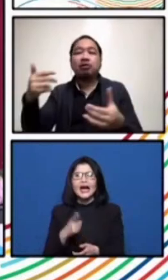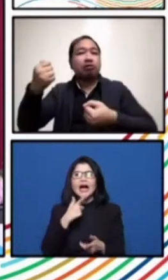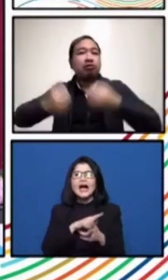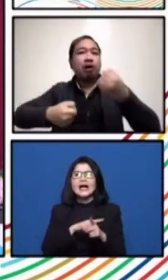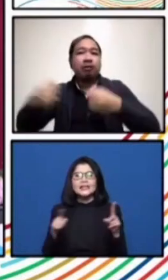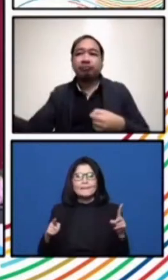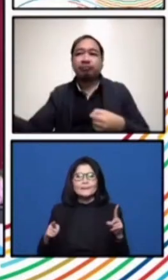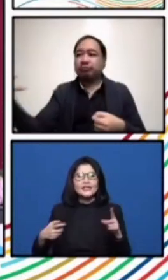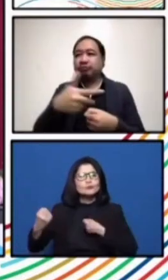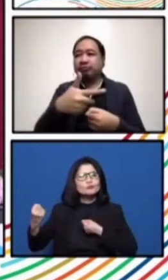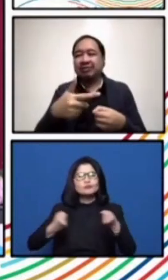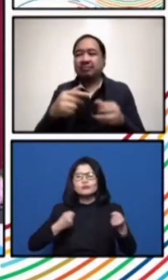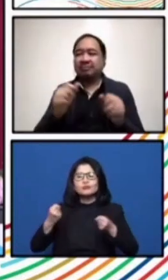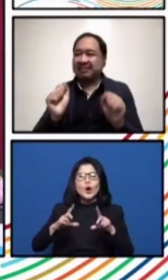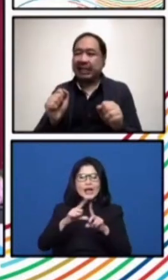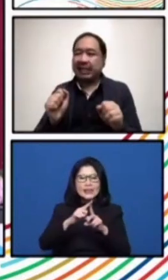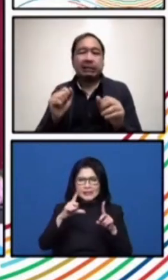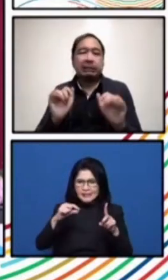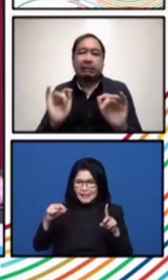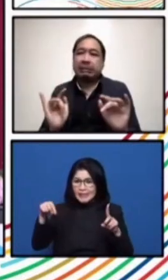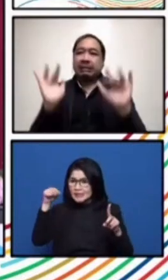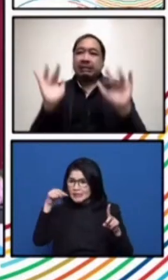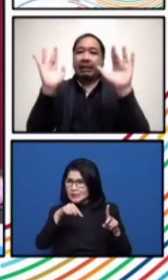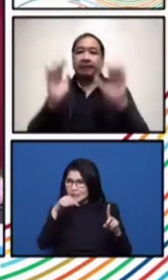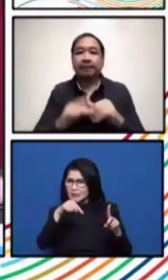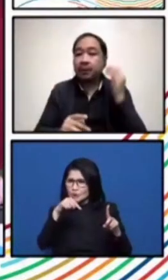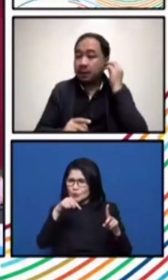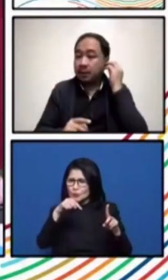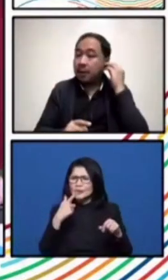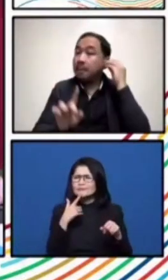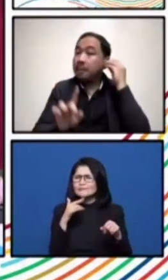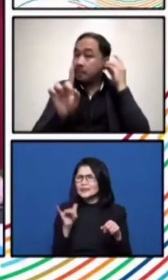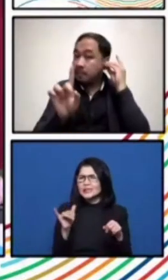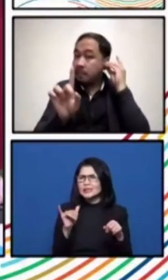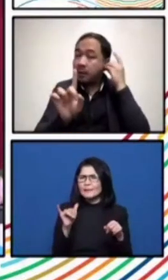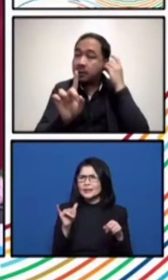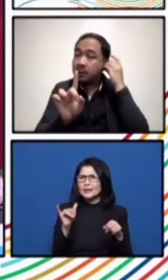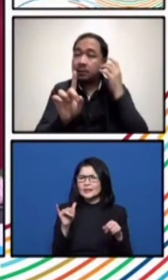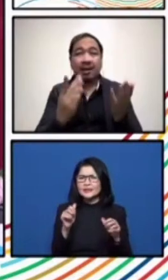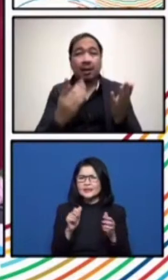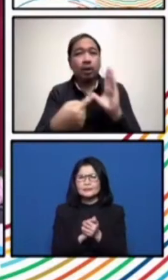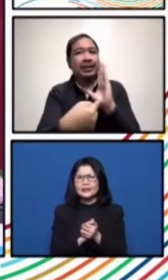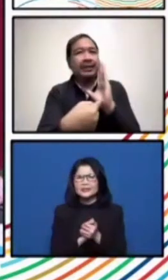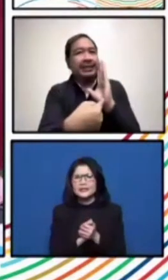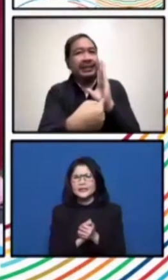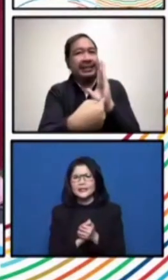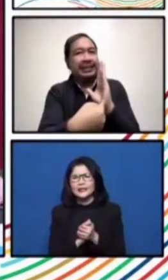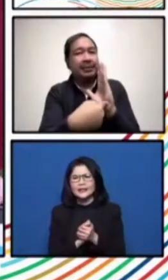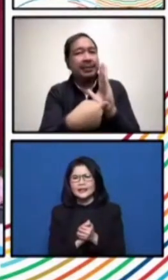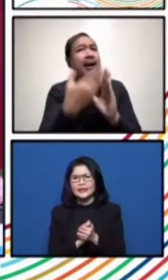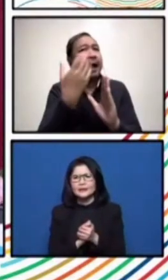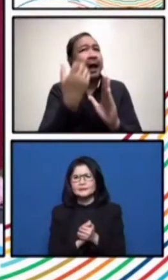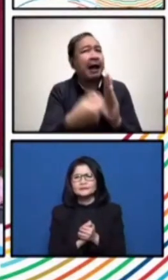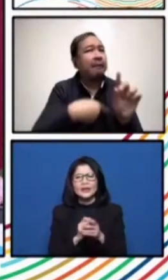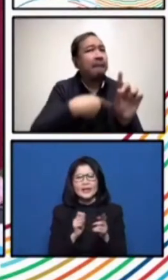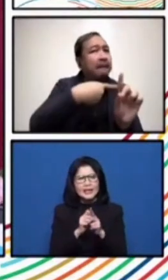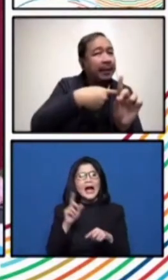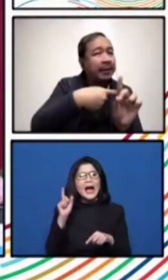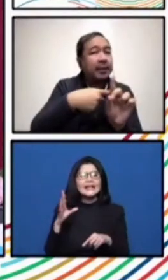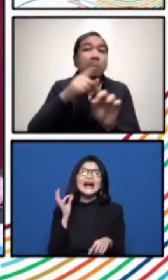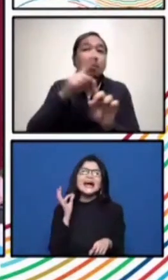digitalization is like a double agent sword persons with disability risk further